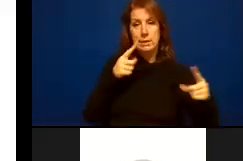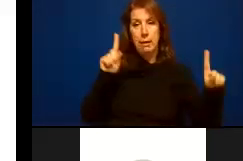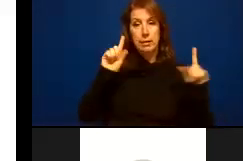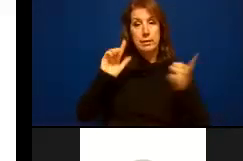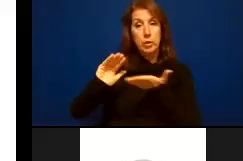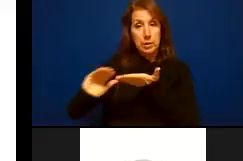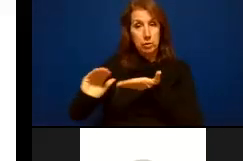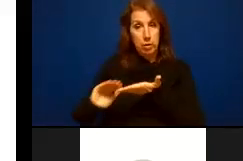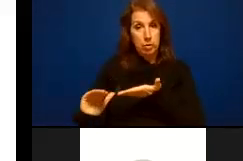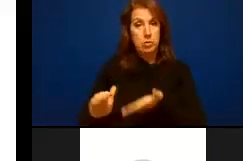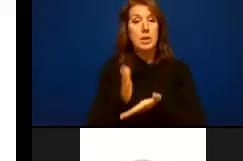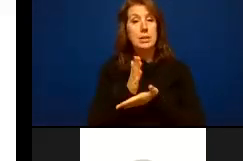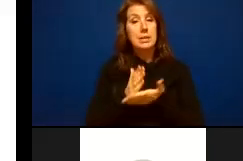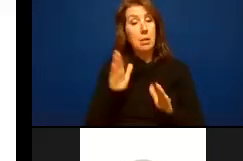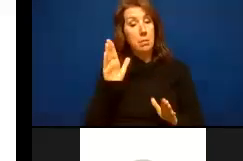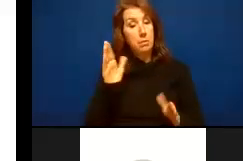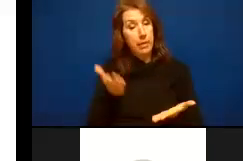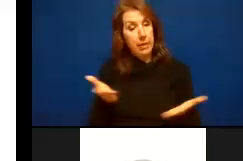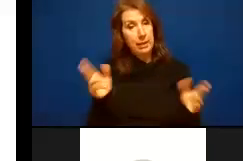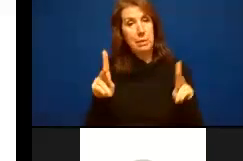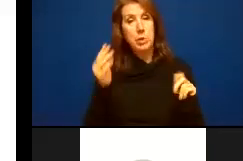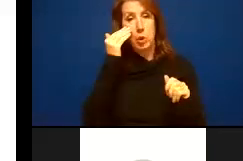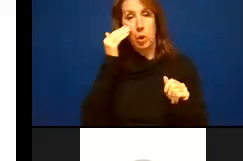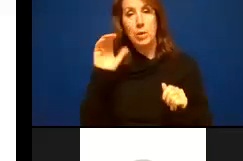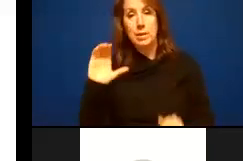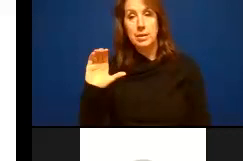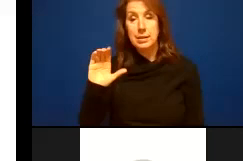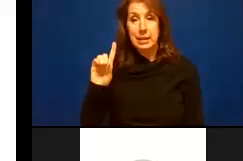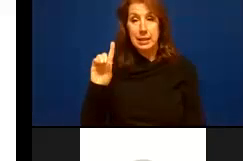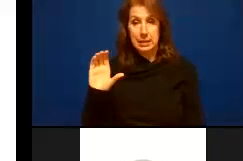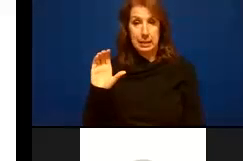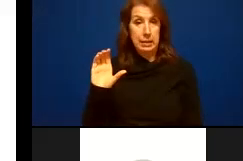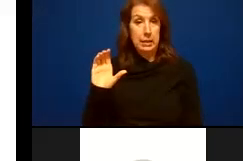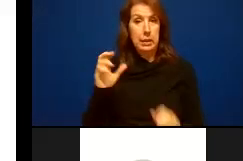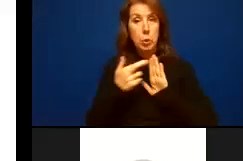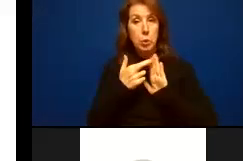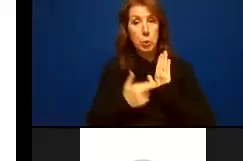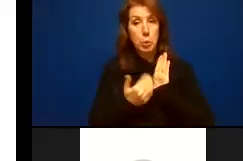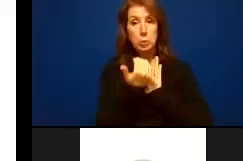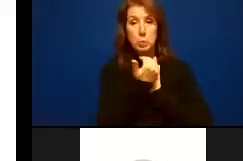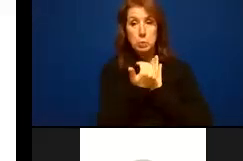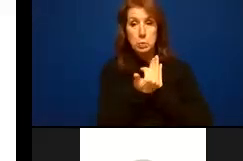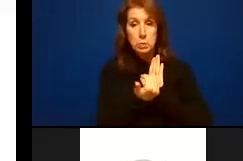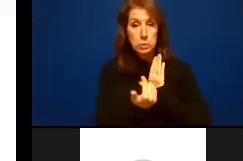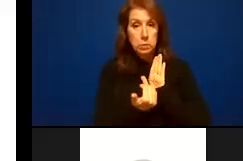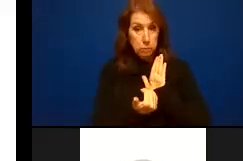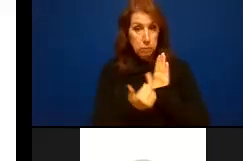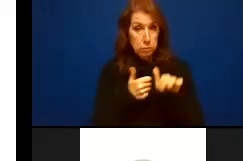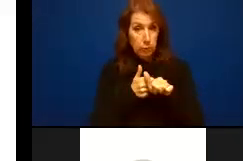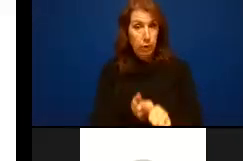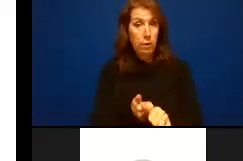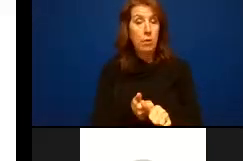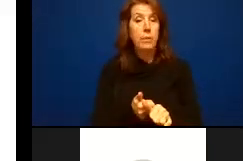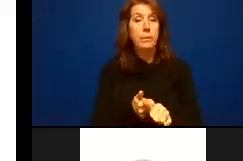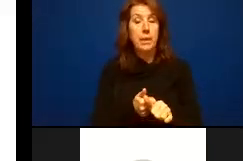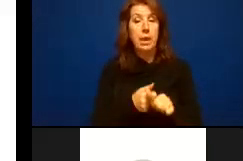of the things that people should be aware of are the CDC guidance documents. They typically talk about